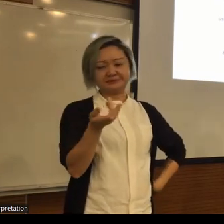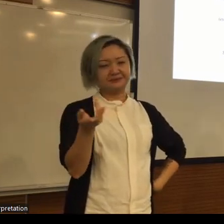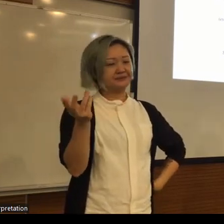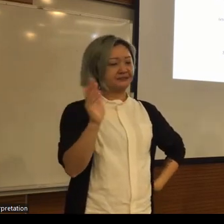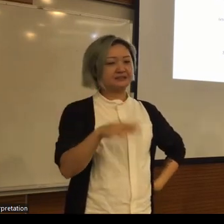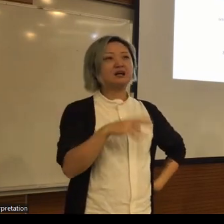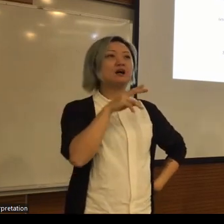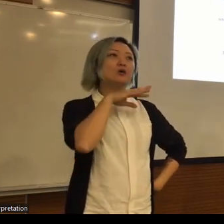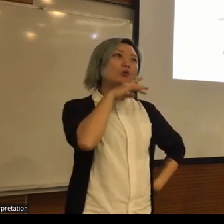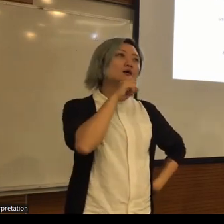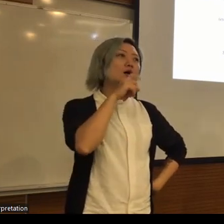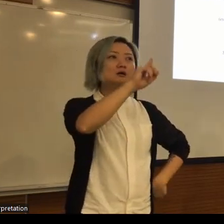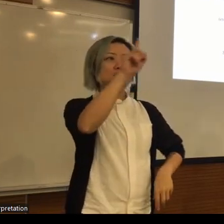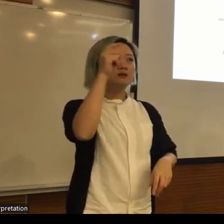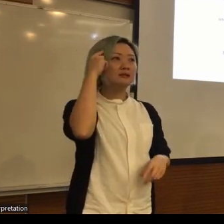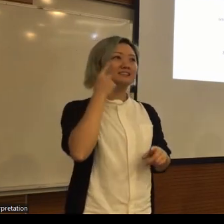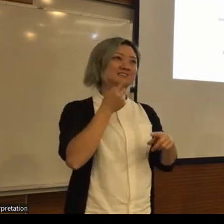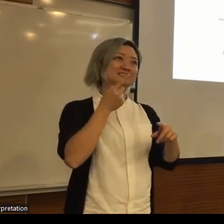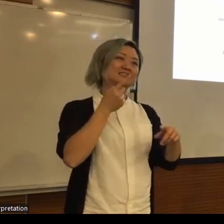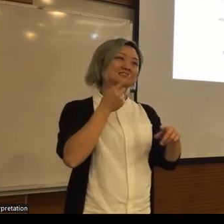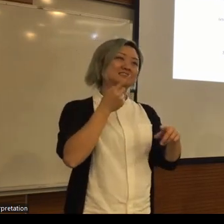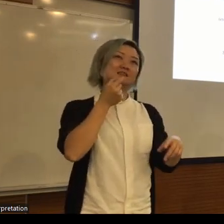as a description of a realistic